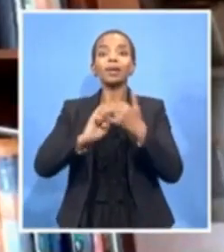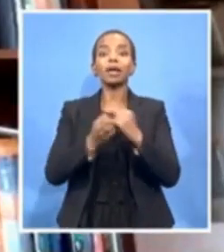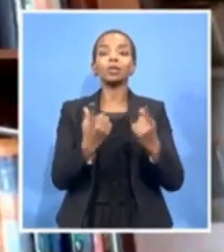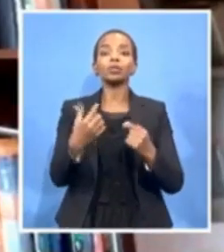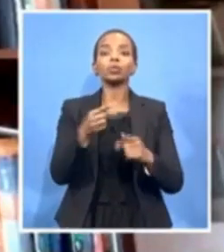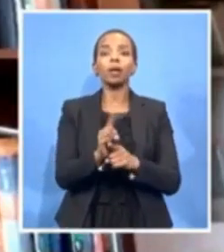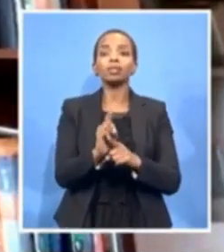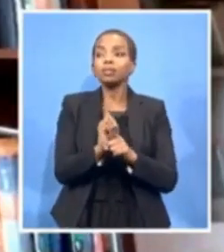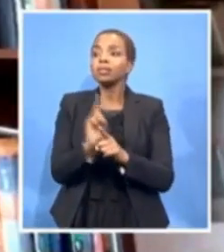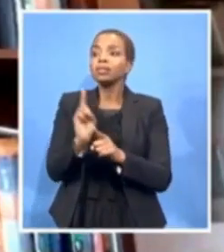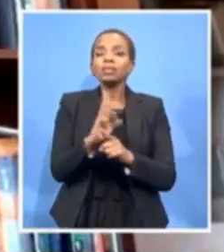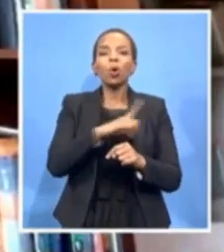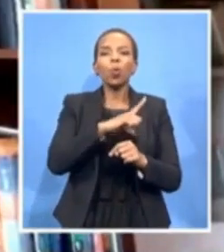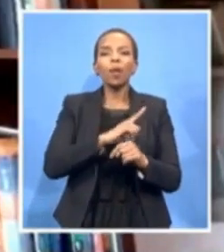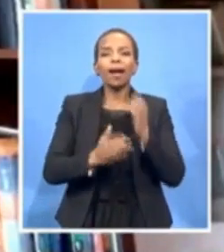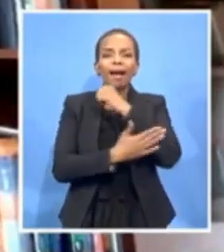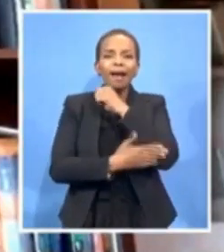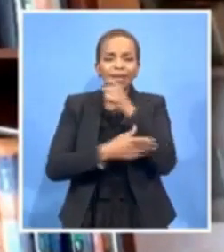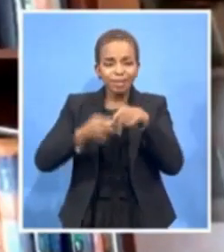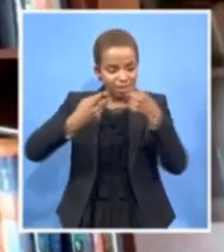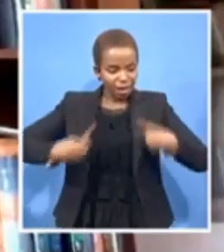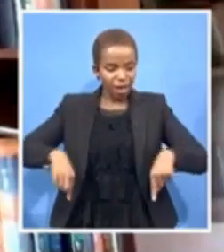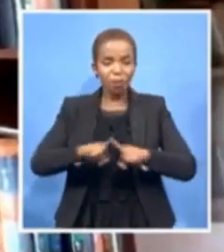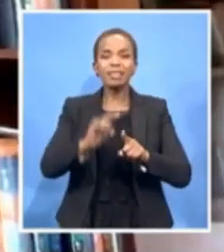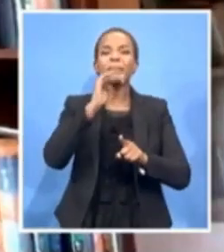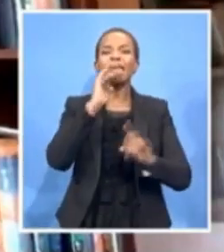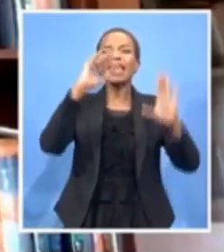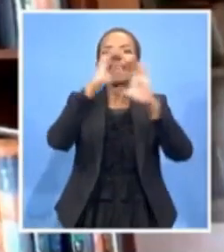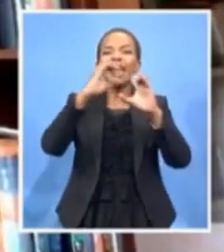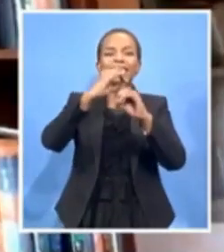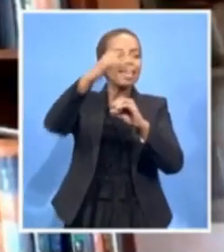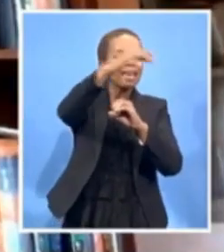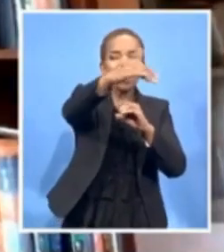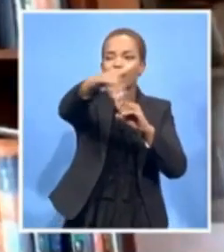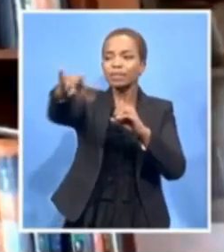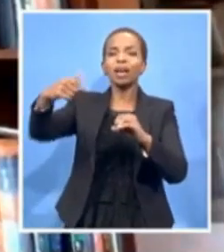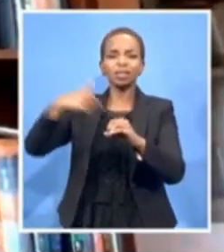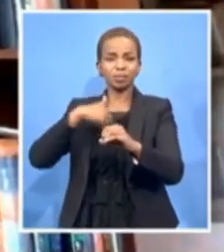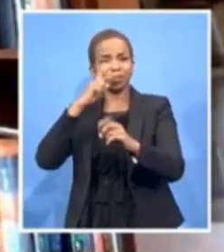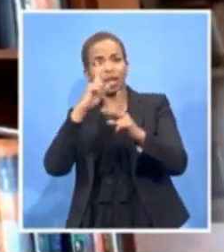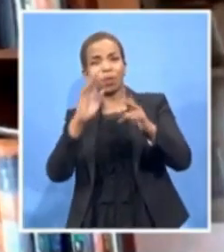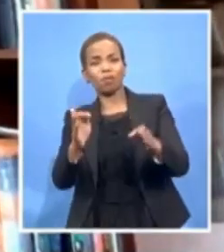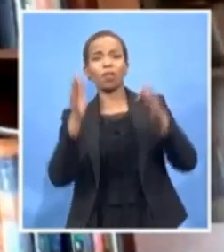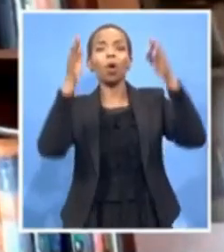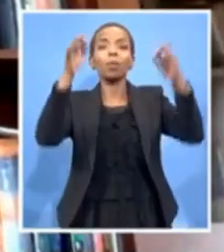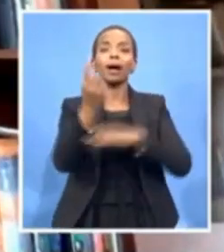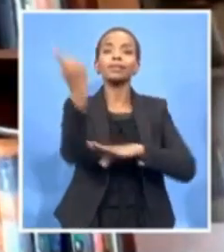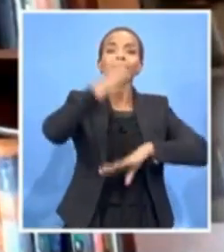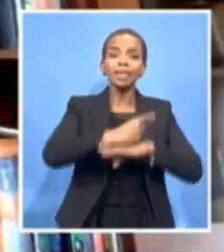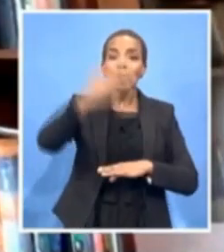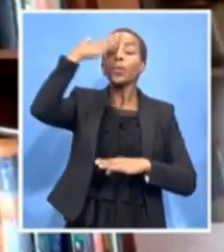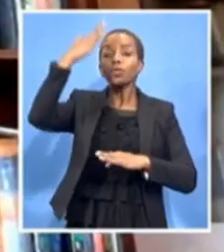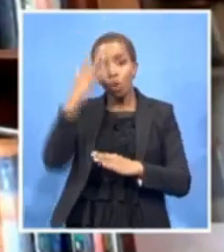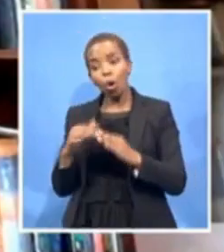outside of our boundaries. I look forward to the day, because that is what Pan-Africanism is all about. I look forward to the day when there is only